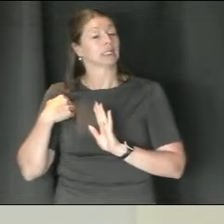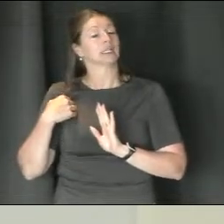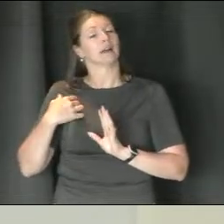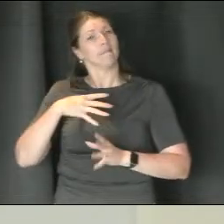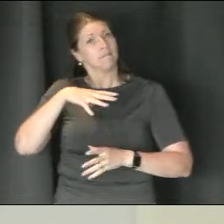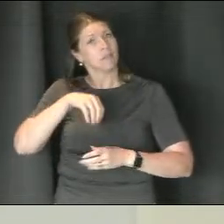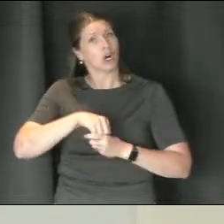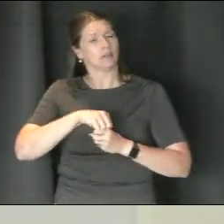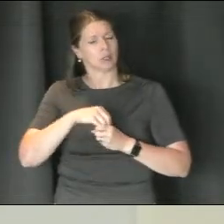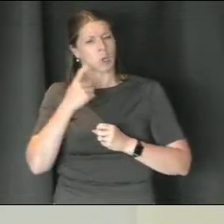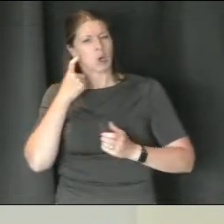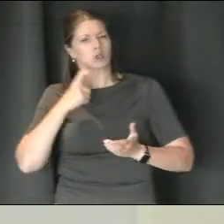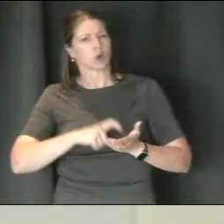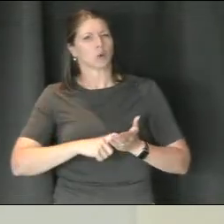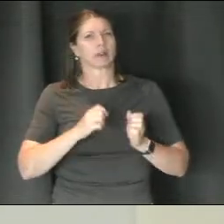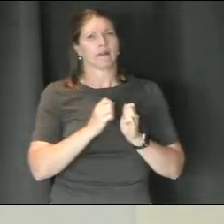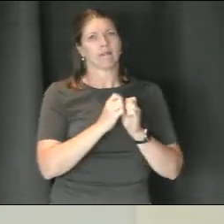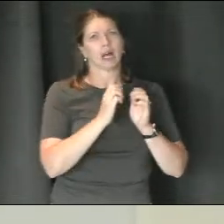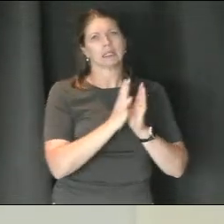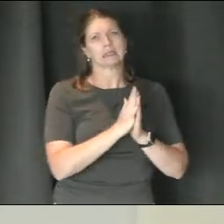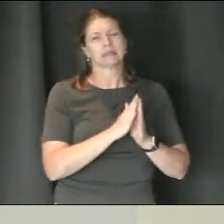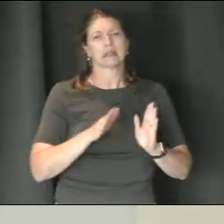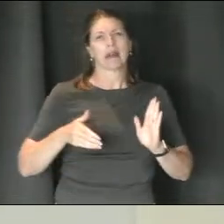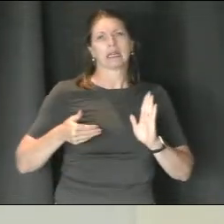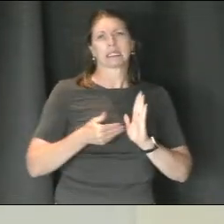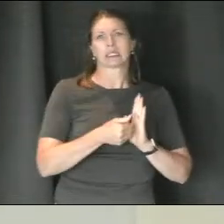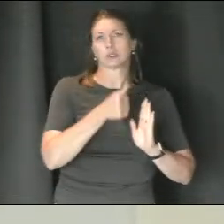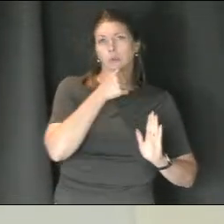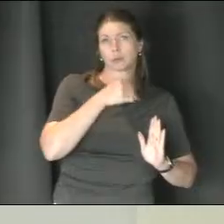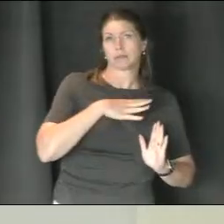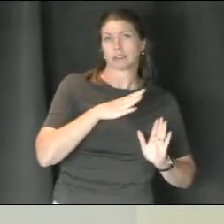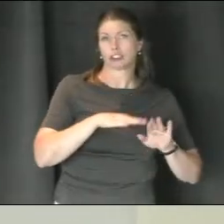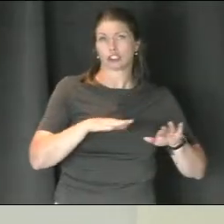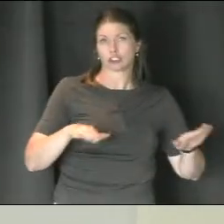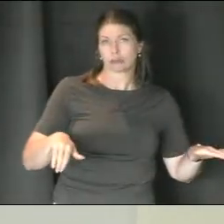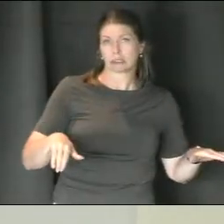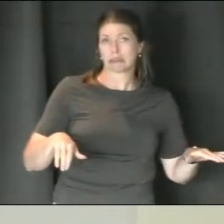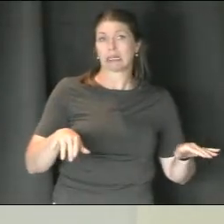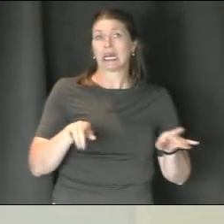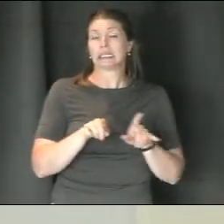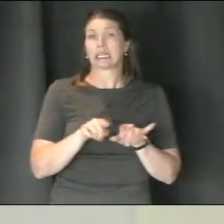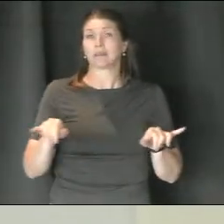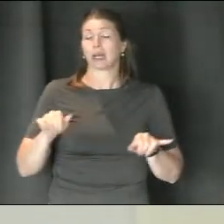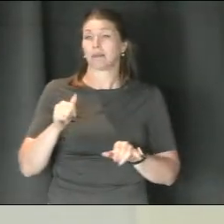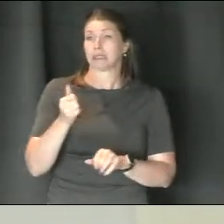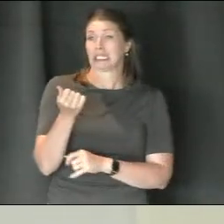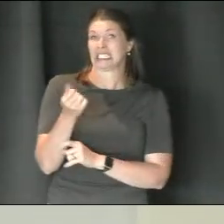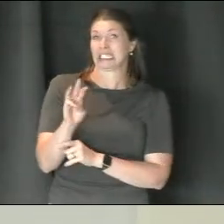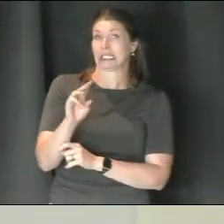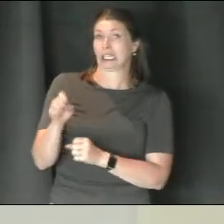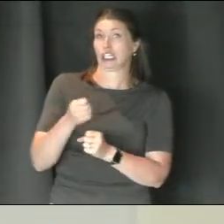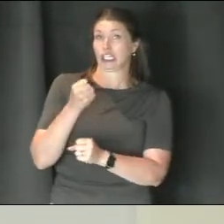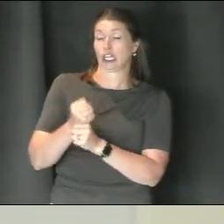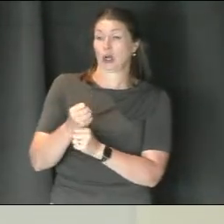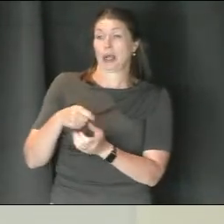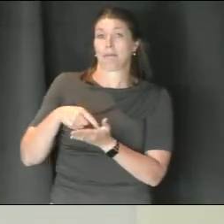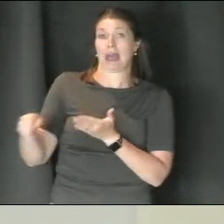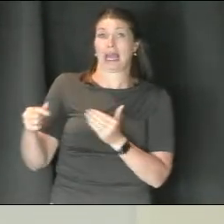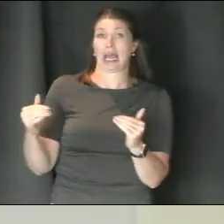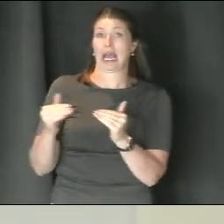of violence against women and children and a 16-year pay equity struggle, just to name a